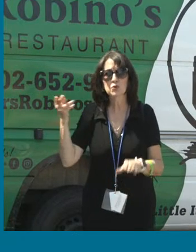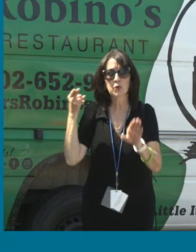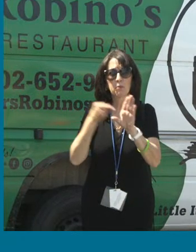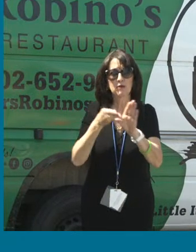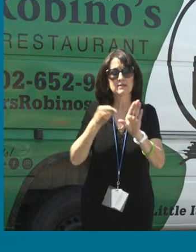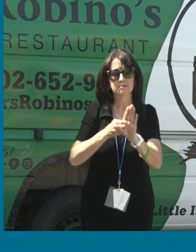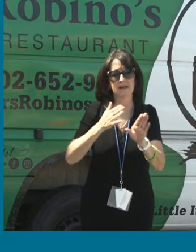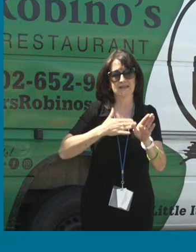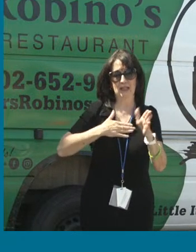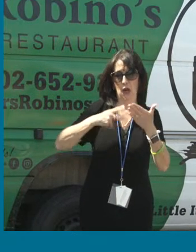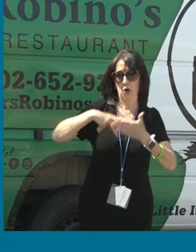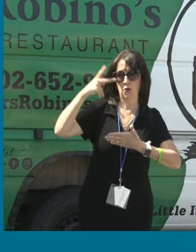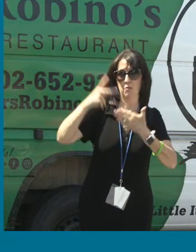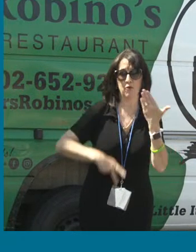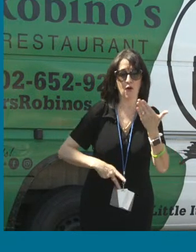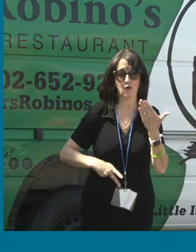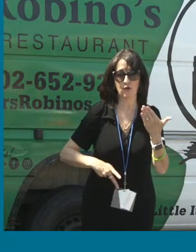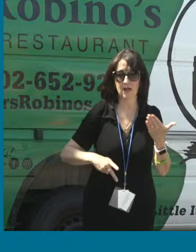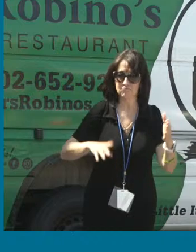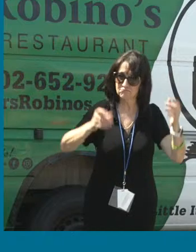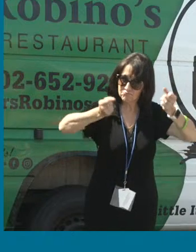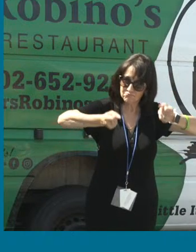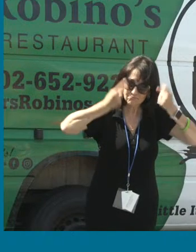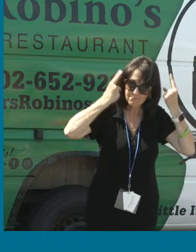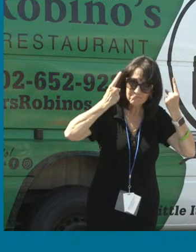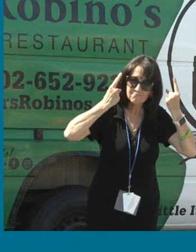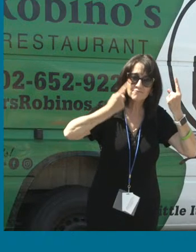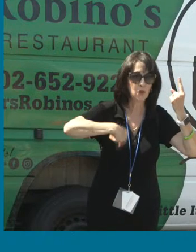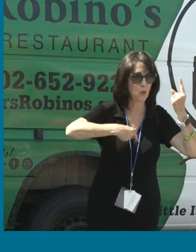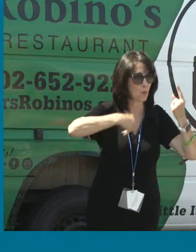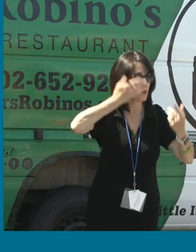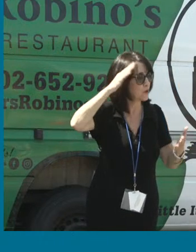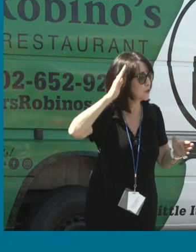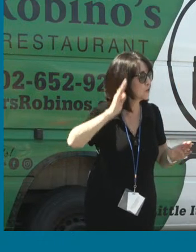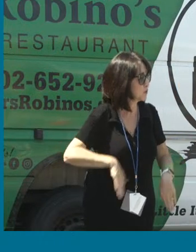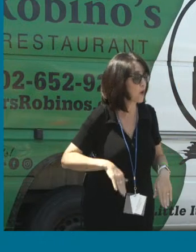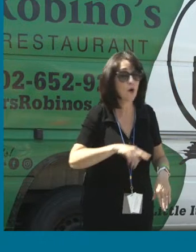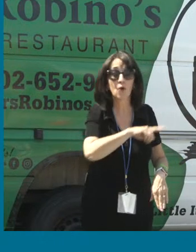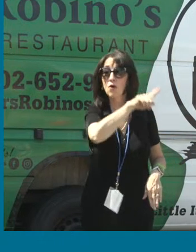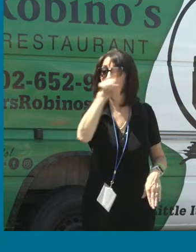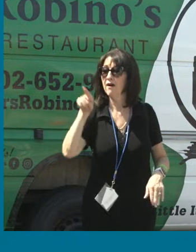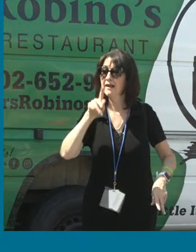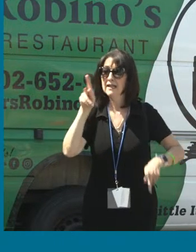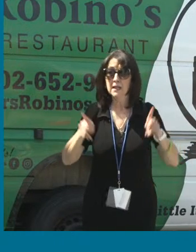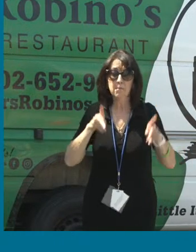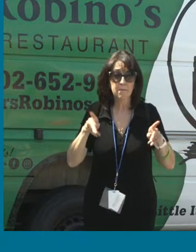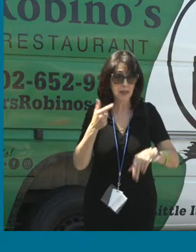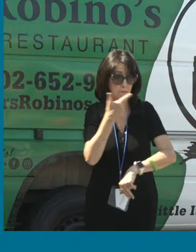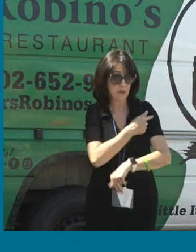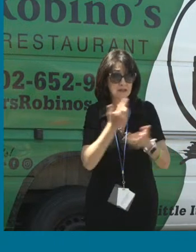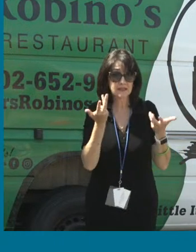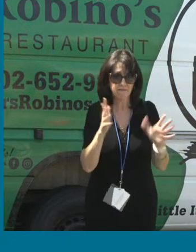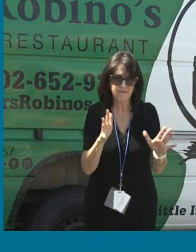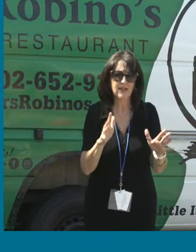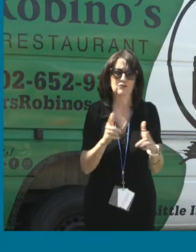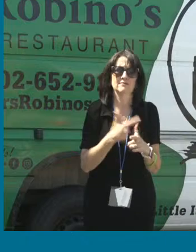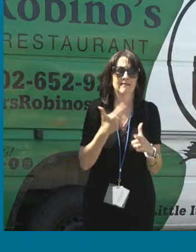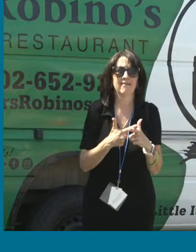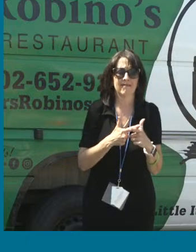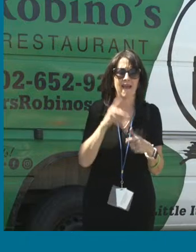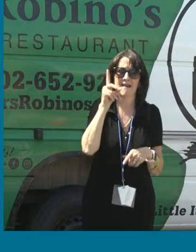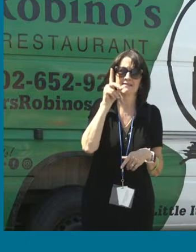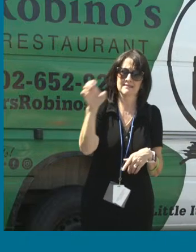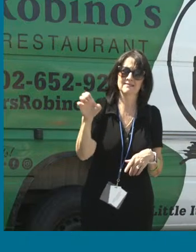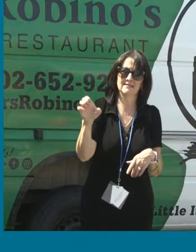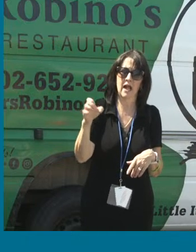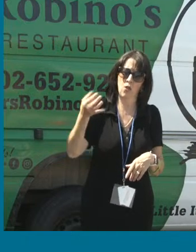Wins program. We know that when everybody gets vaccinated, everybody wins in Delaware. So thank you. Let's get